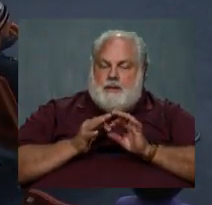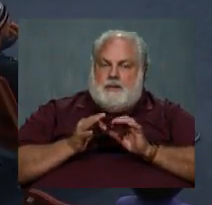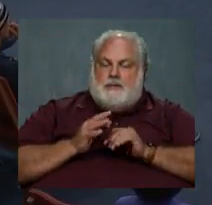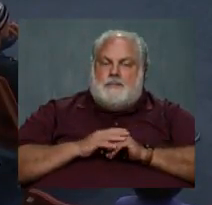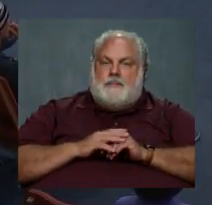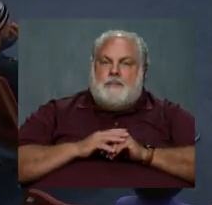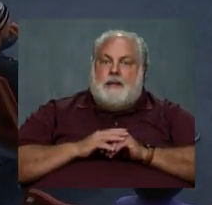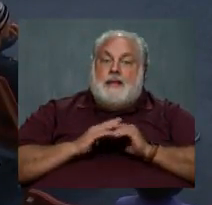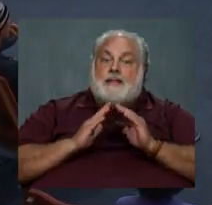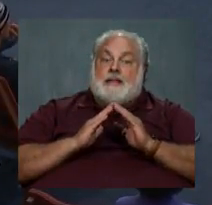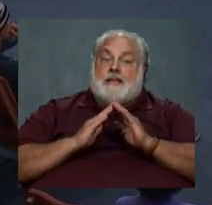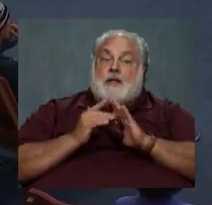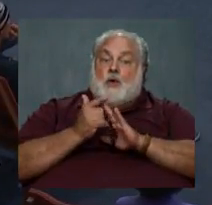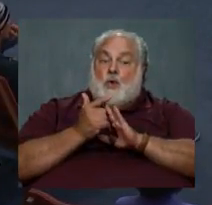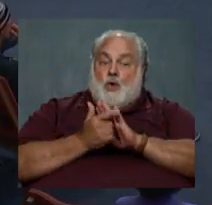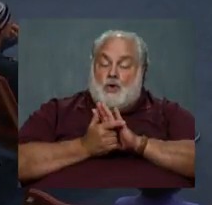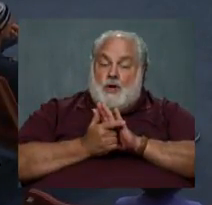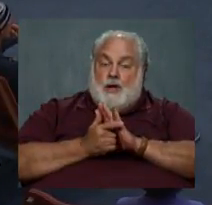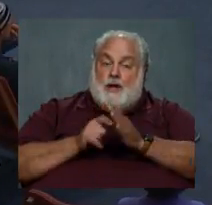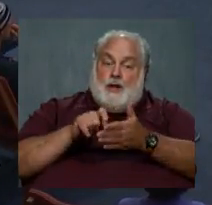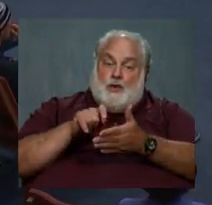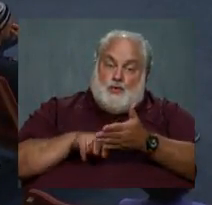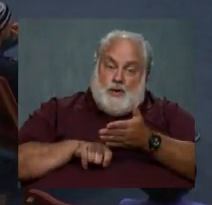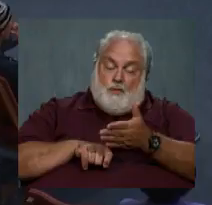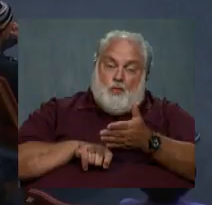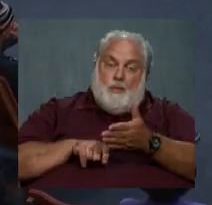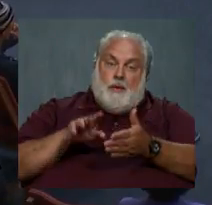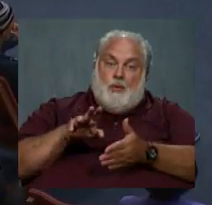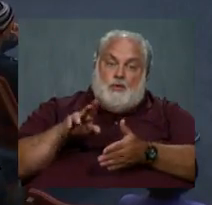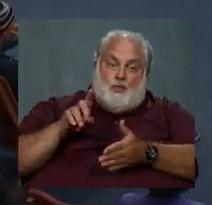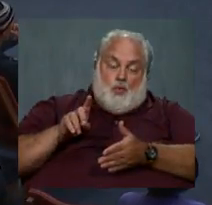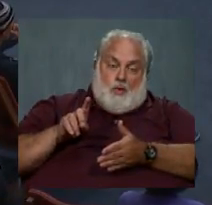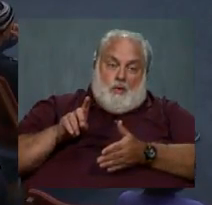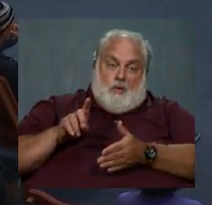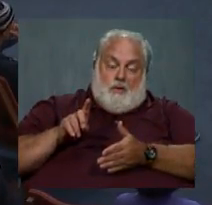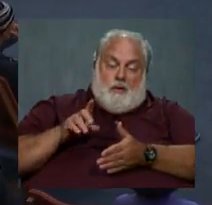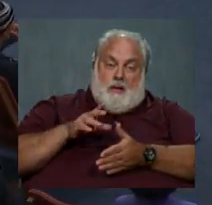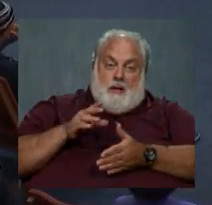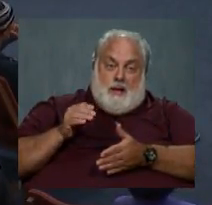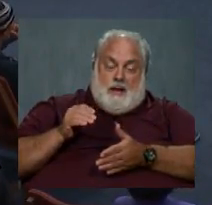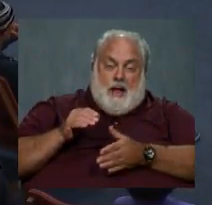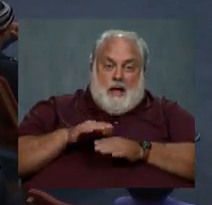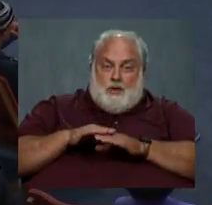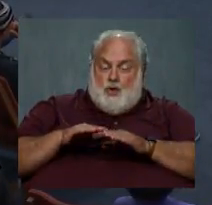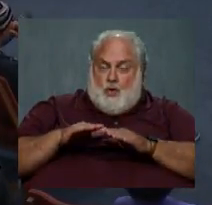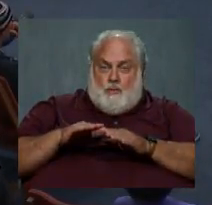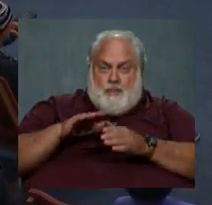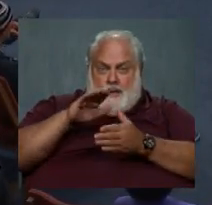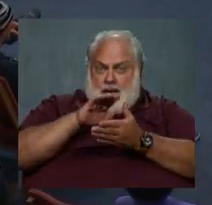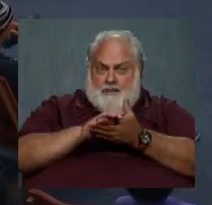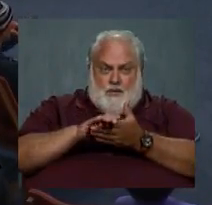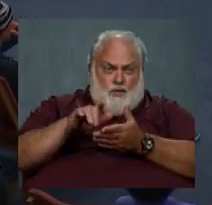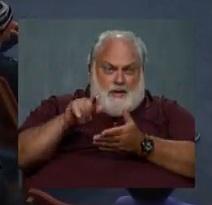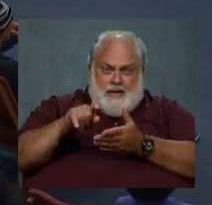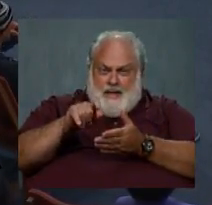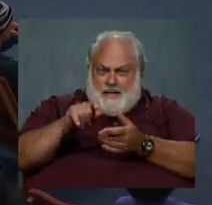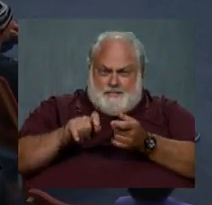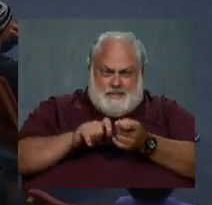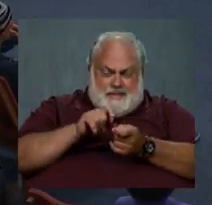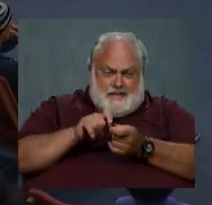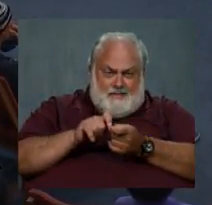the ordinance that was drafted will be withdrawn. Okay. And I don't know whether we're going to need any type